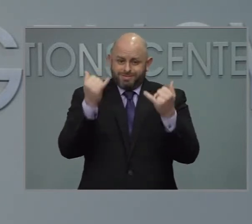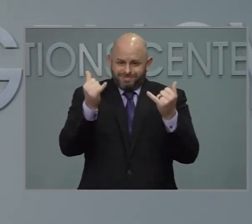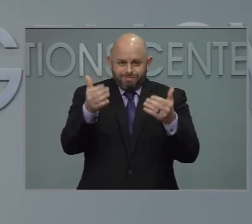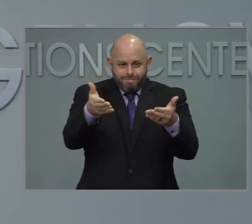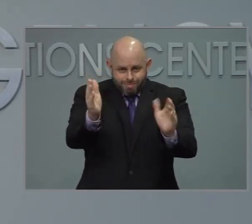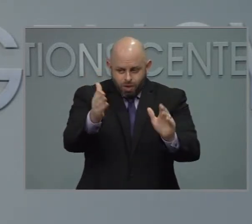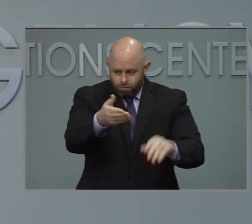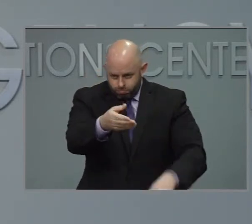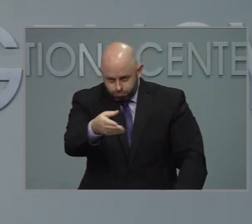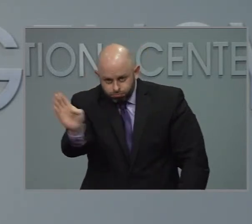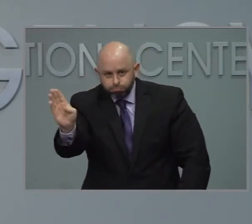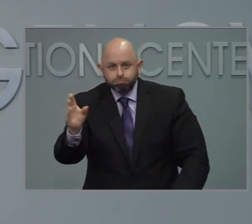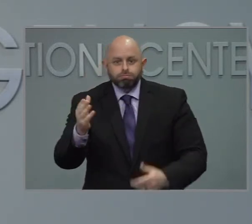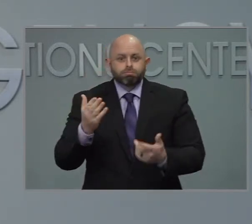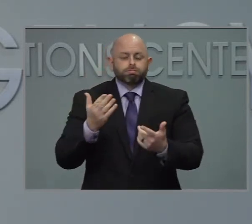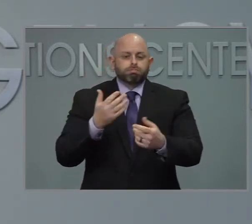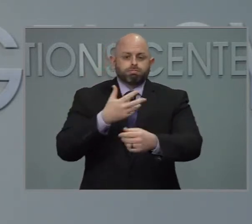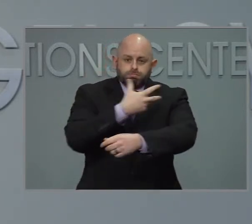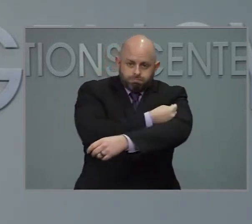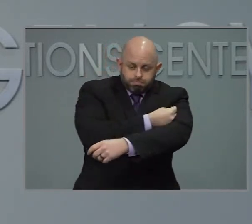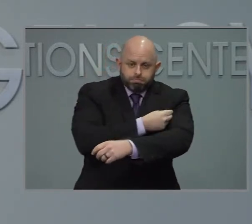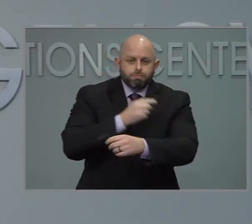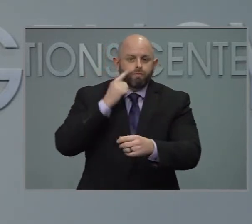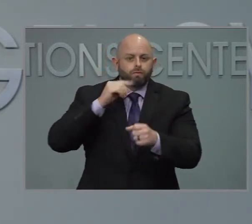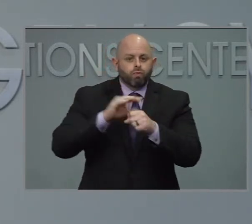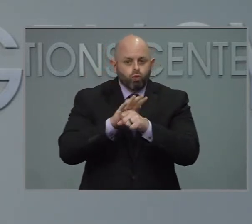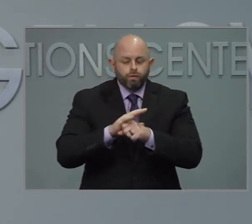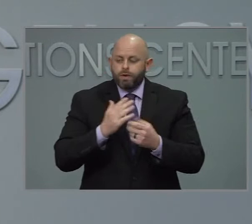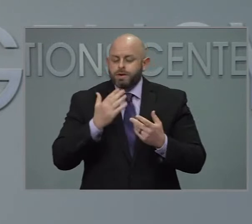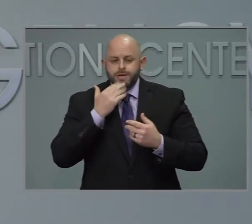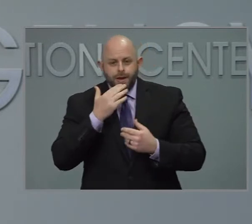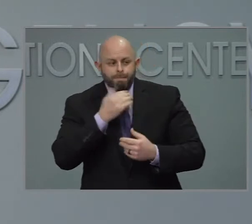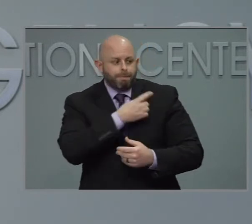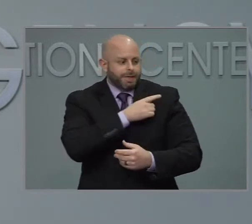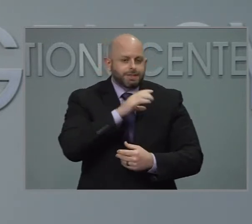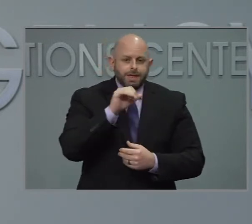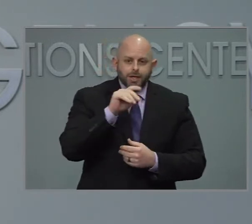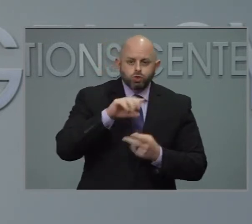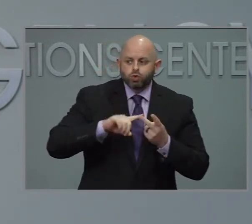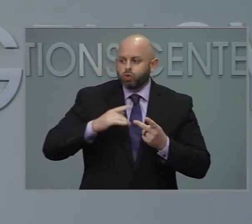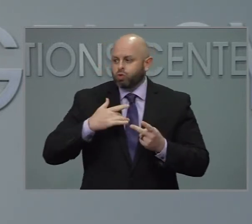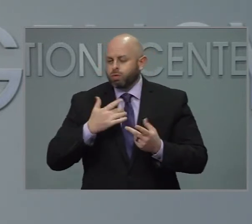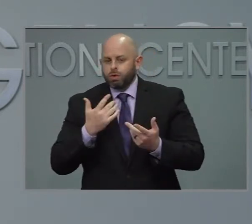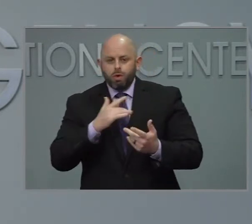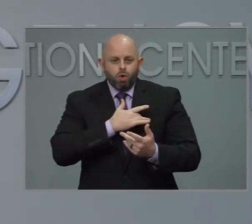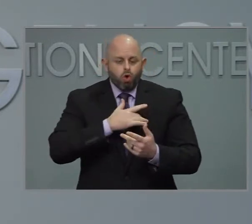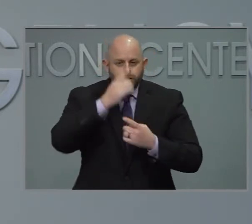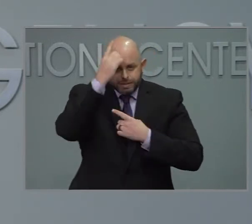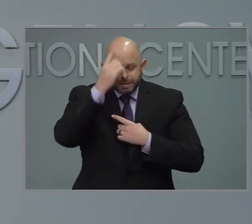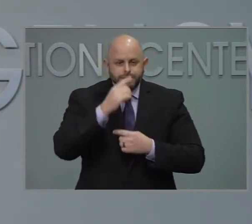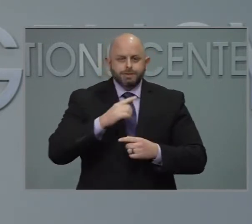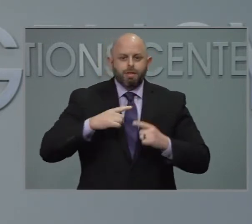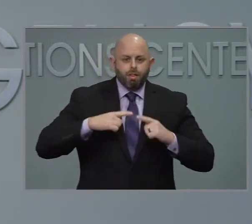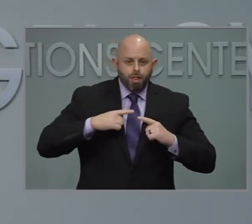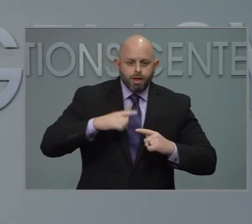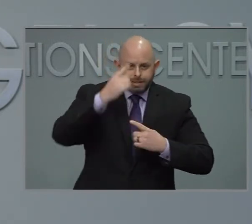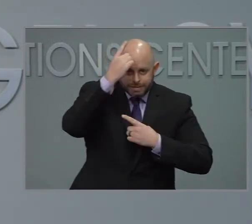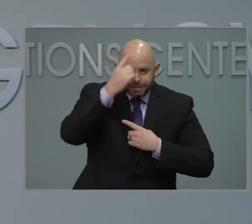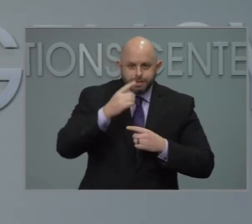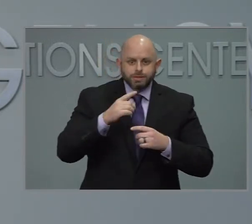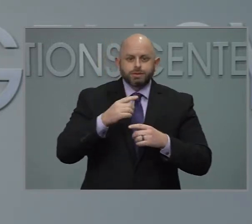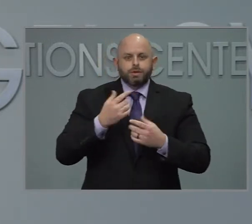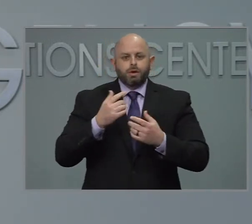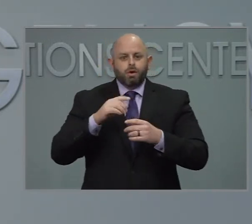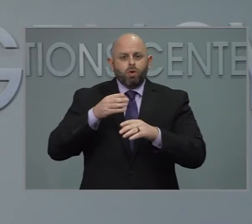read a long list. It's everything from diabetes and cancer, heart disease, lung disease, to obesity or smoking. So I